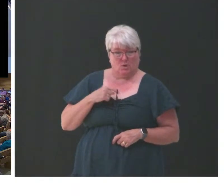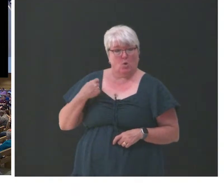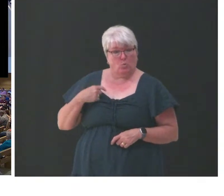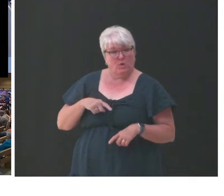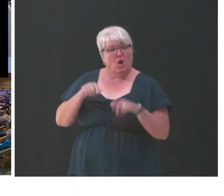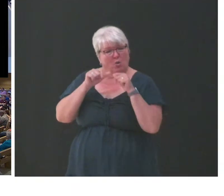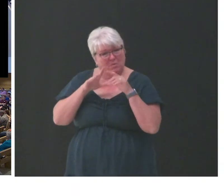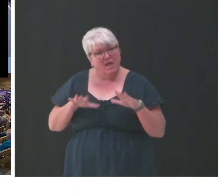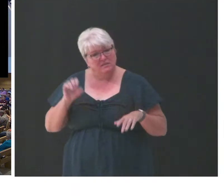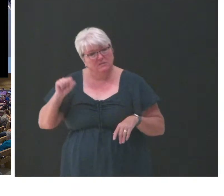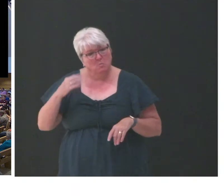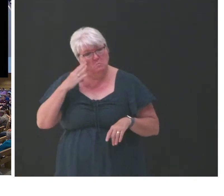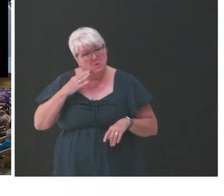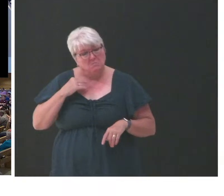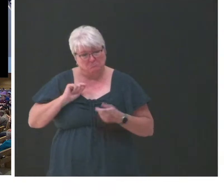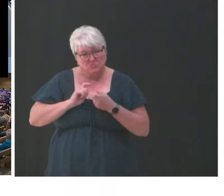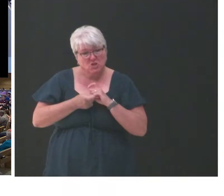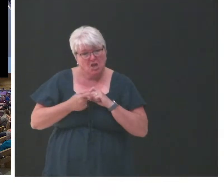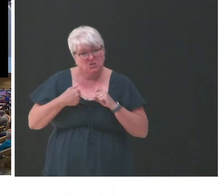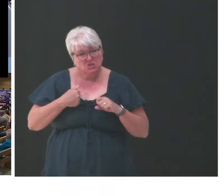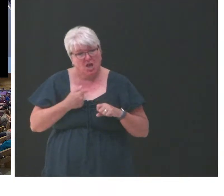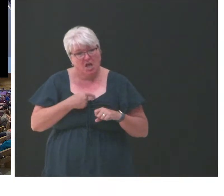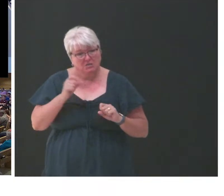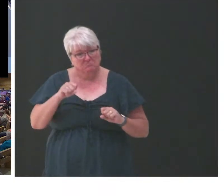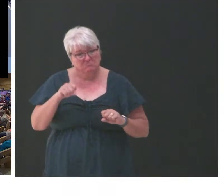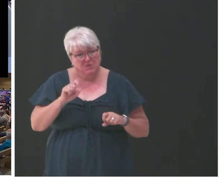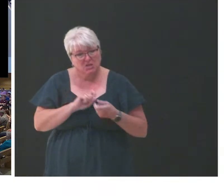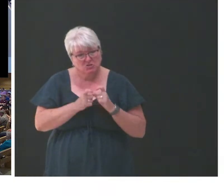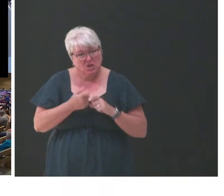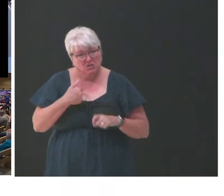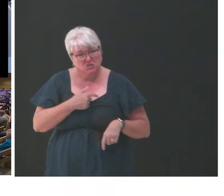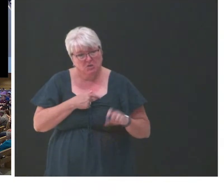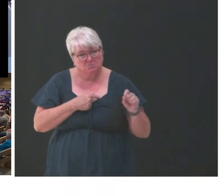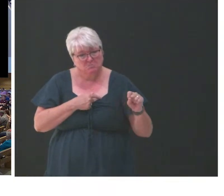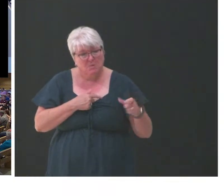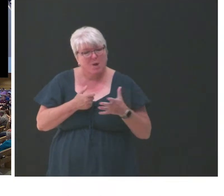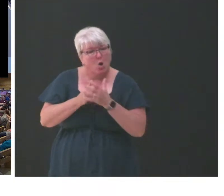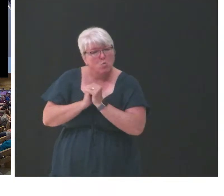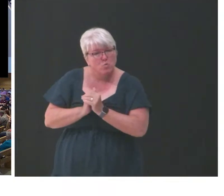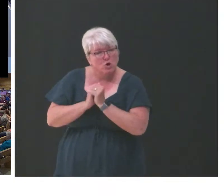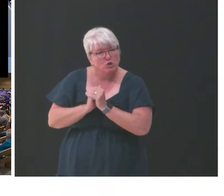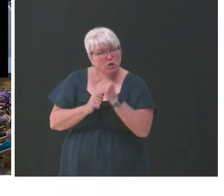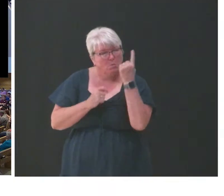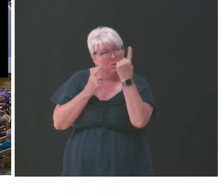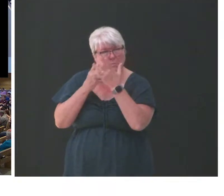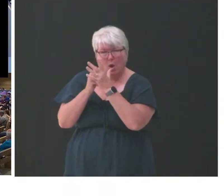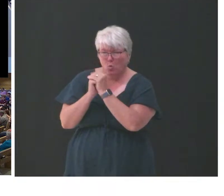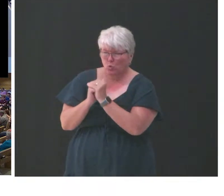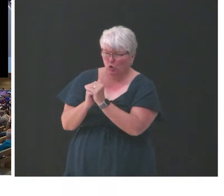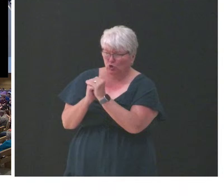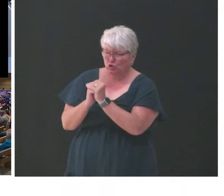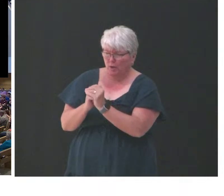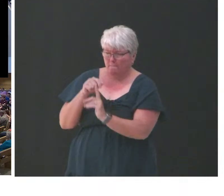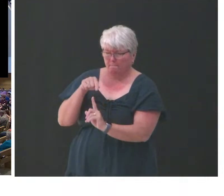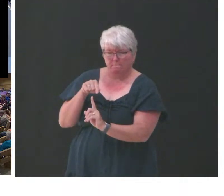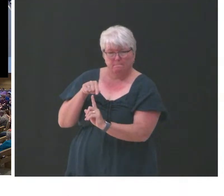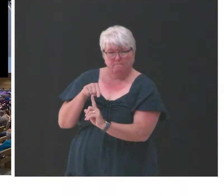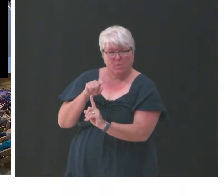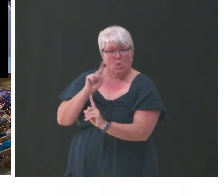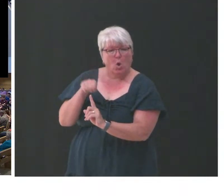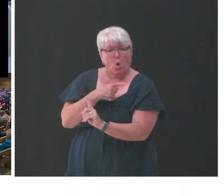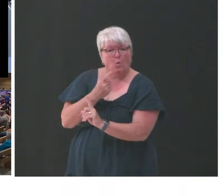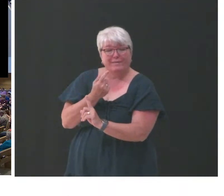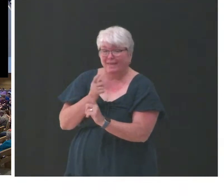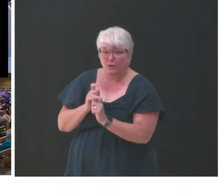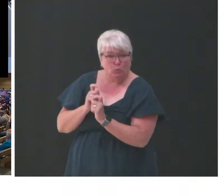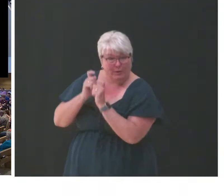blessed by it. We're changed by it. But worship, when you think about it, is the only gift you